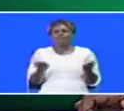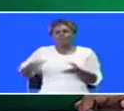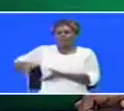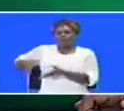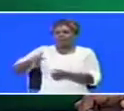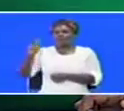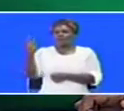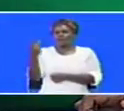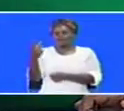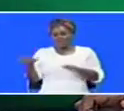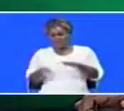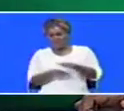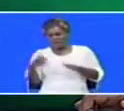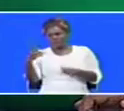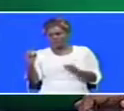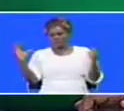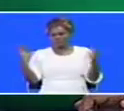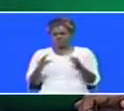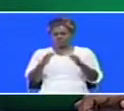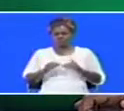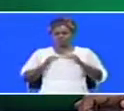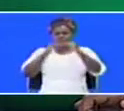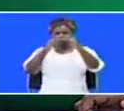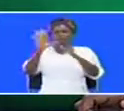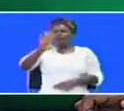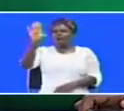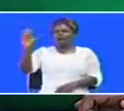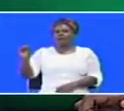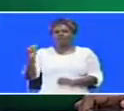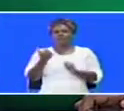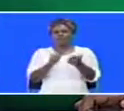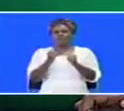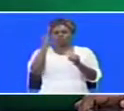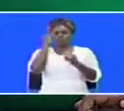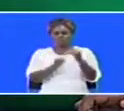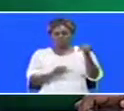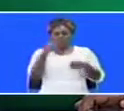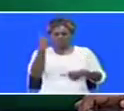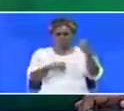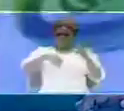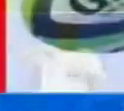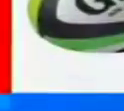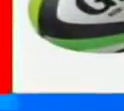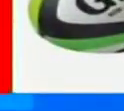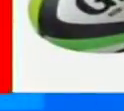where the Kenya Rugby under-20 team has qualified for the Africa Championships final after beating Zimbabwe